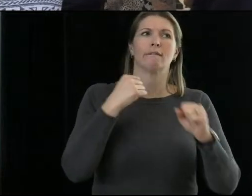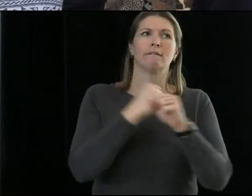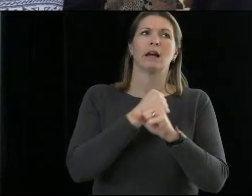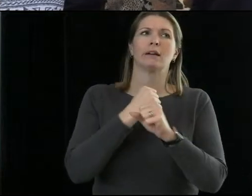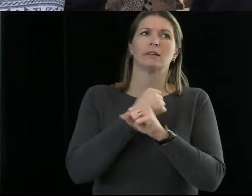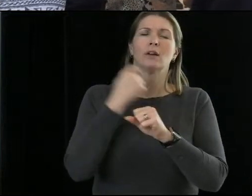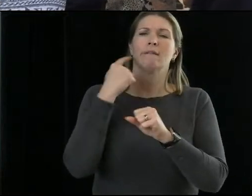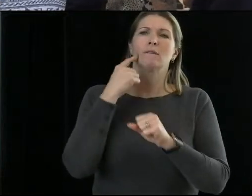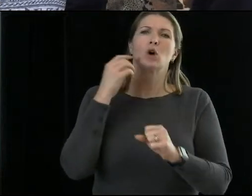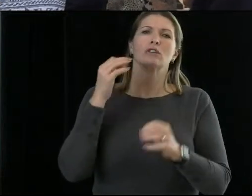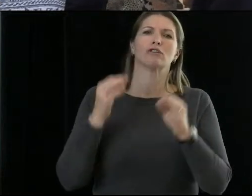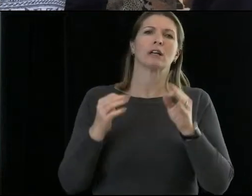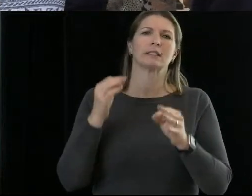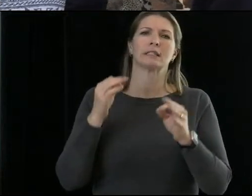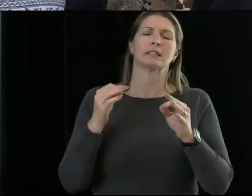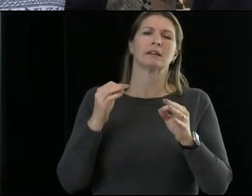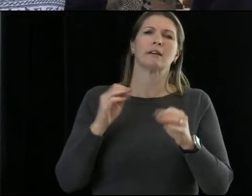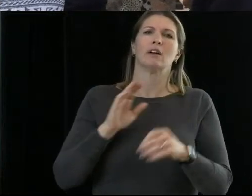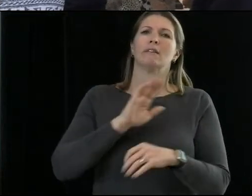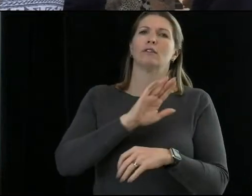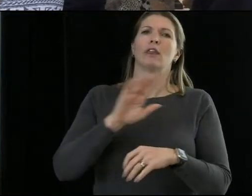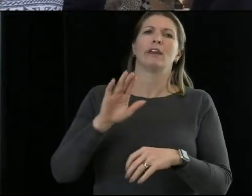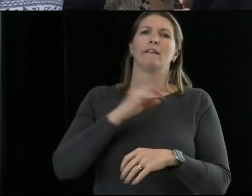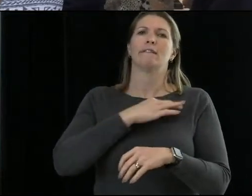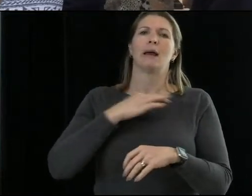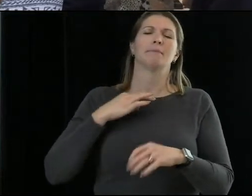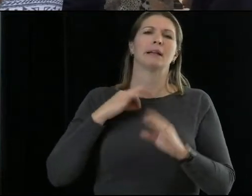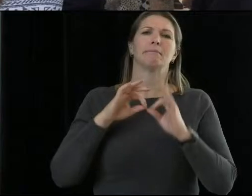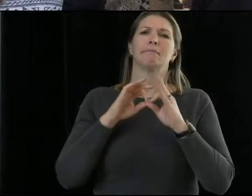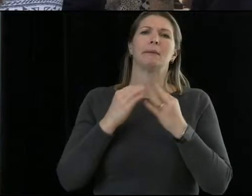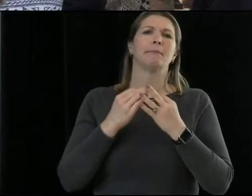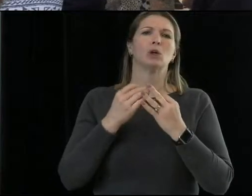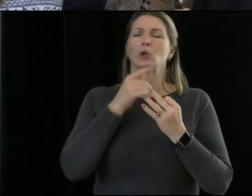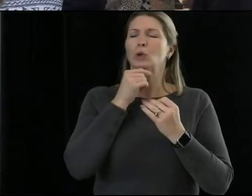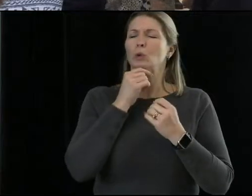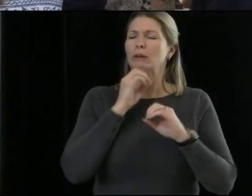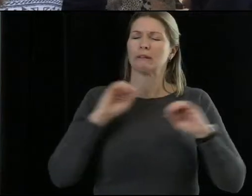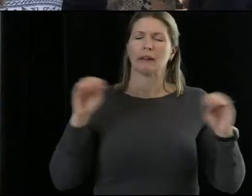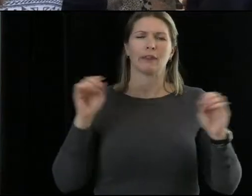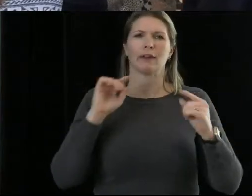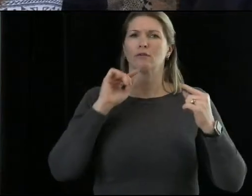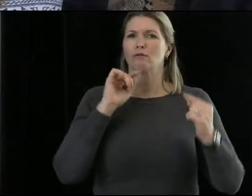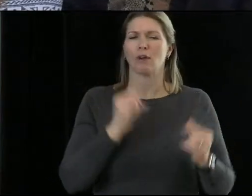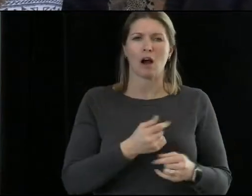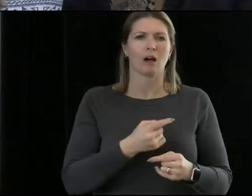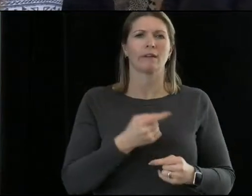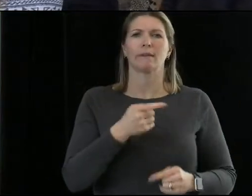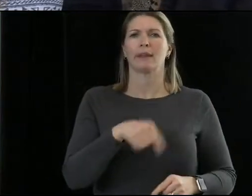loved ones who did nothing wrong. Amen. Thank you.